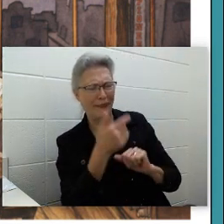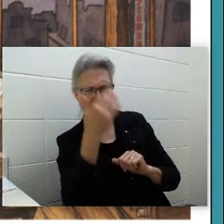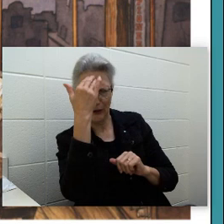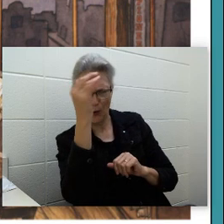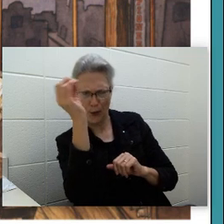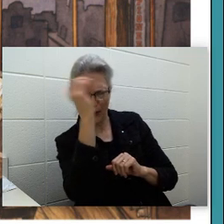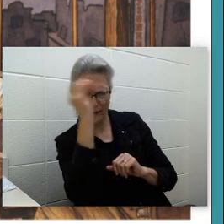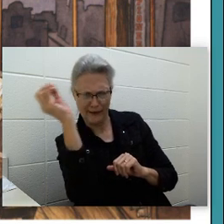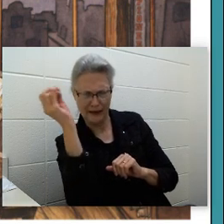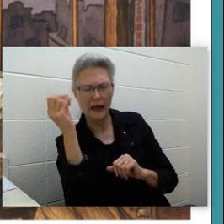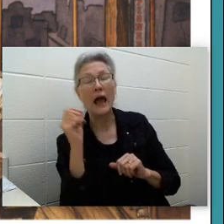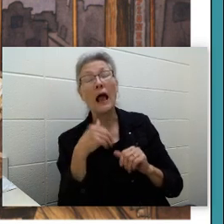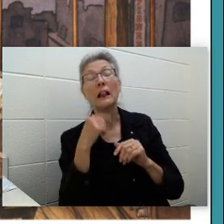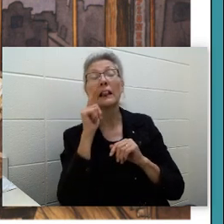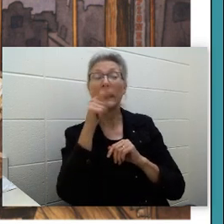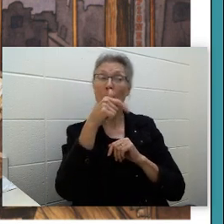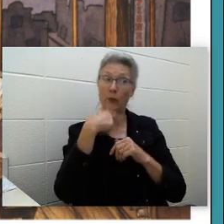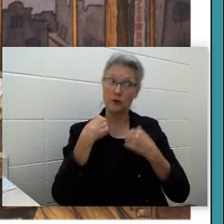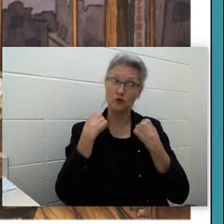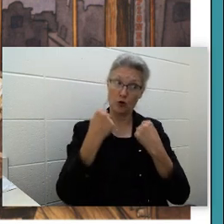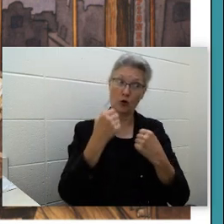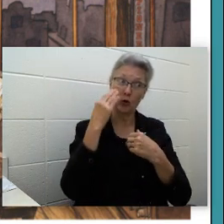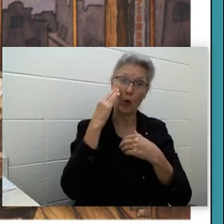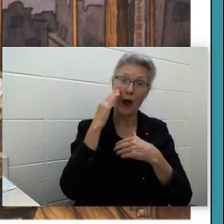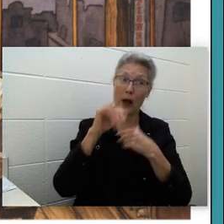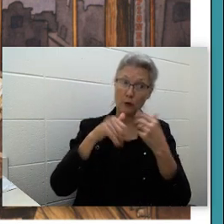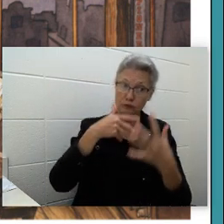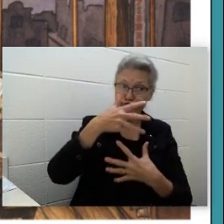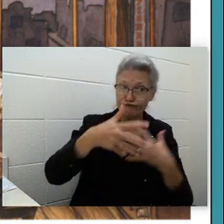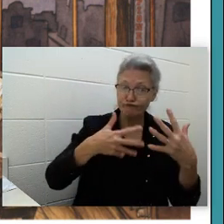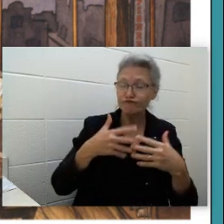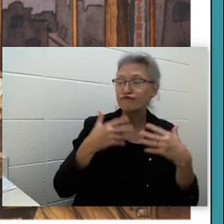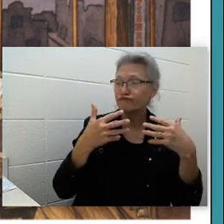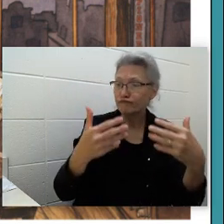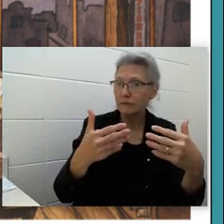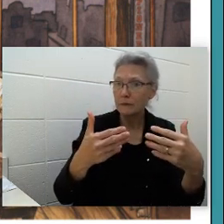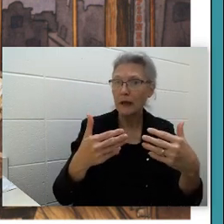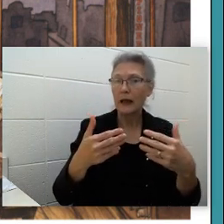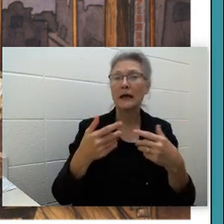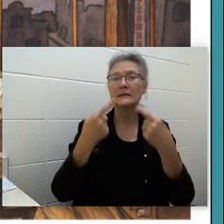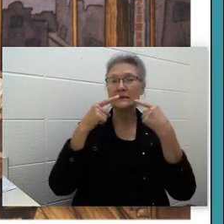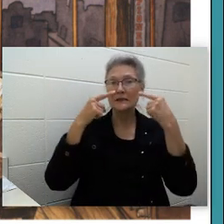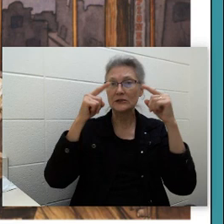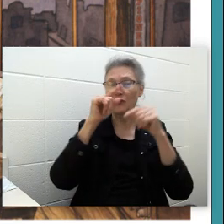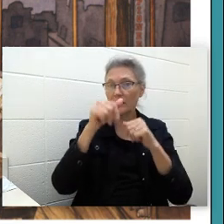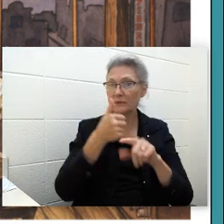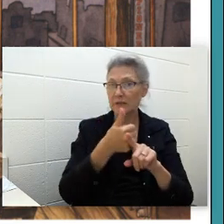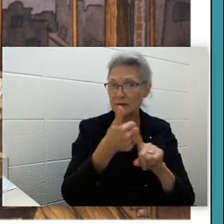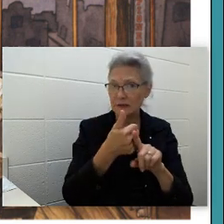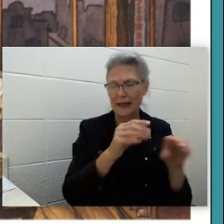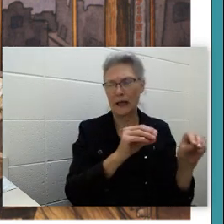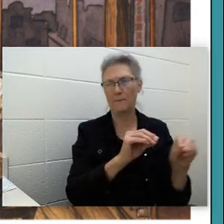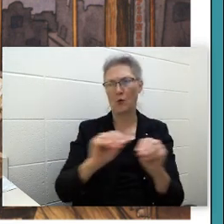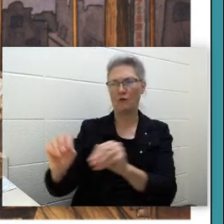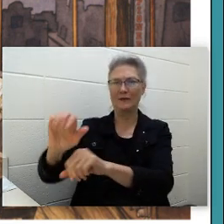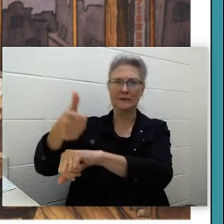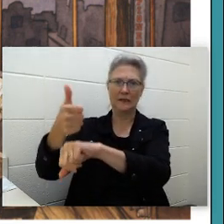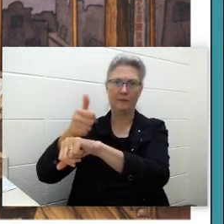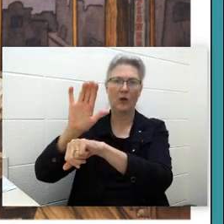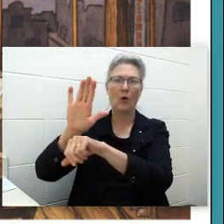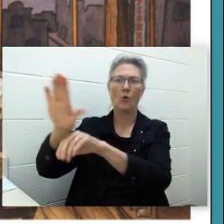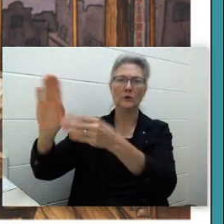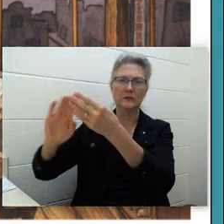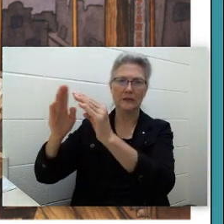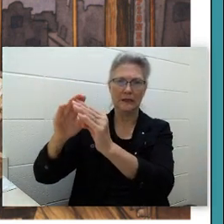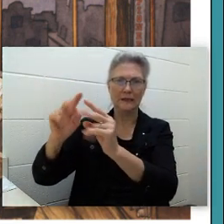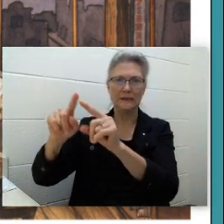when they're stronger and when they know better how to get along, they can move on. They can set up their own village somewhere else.